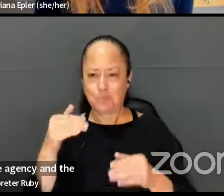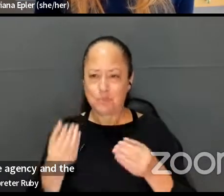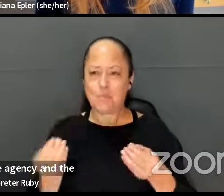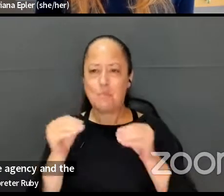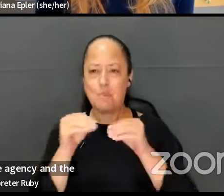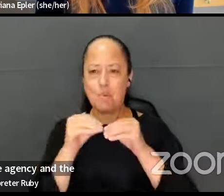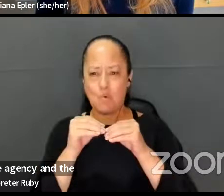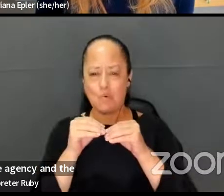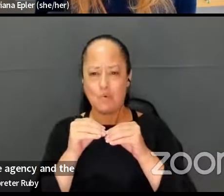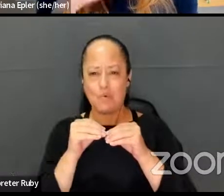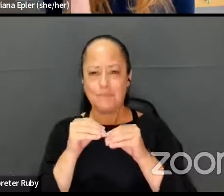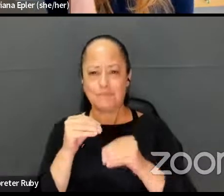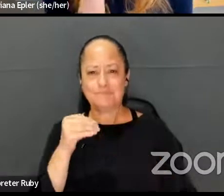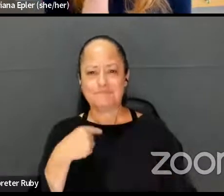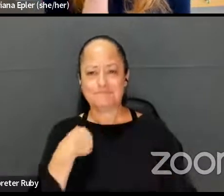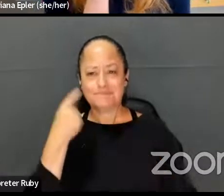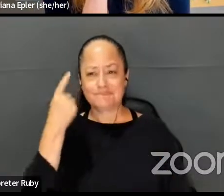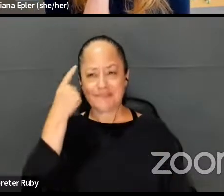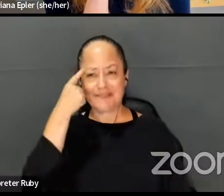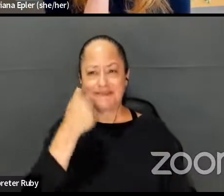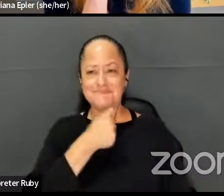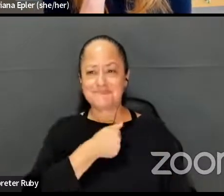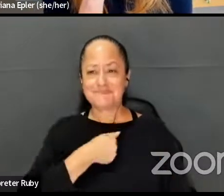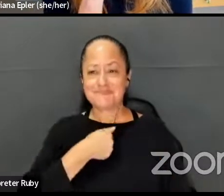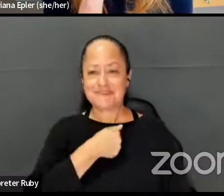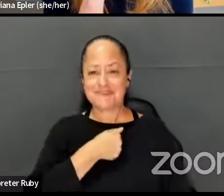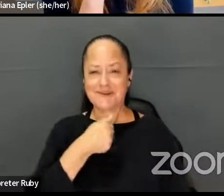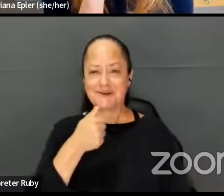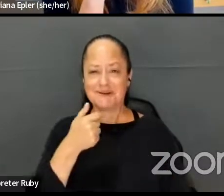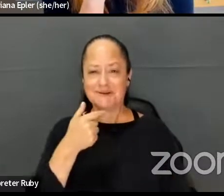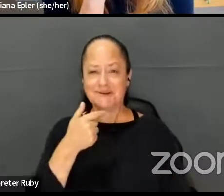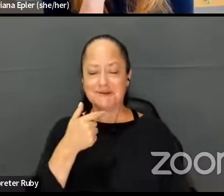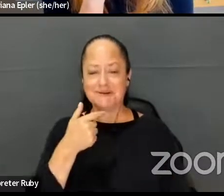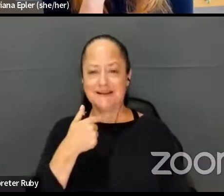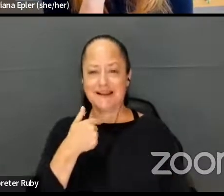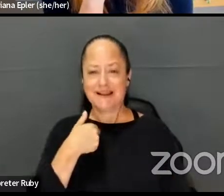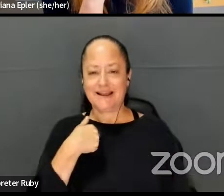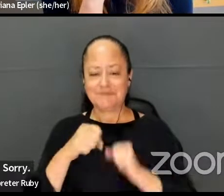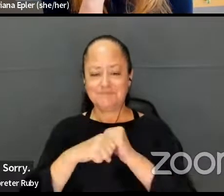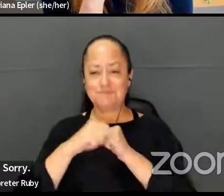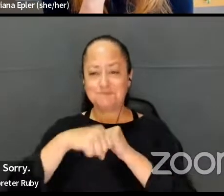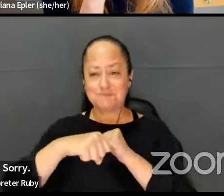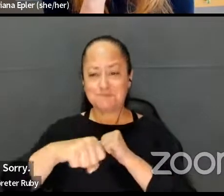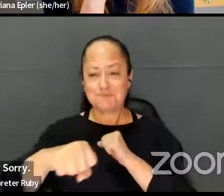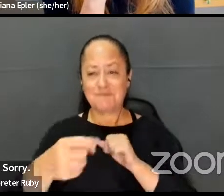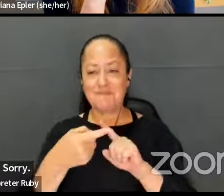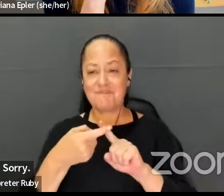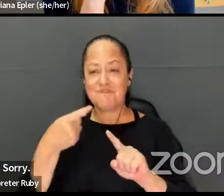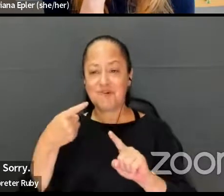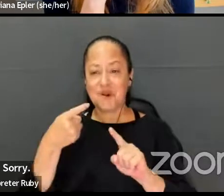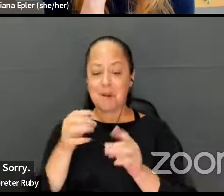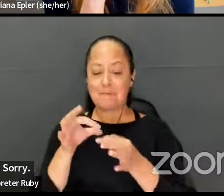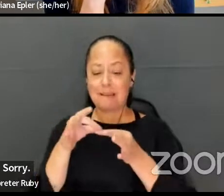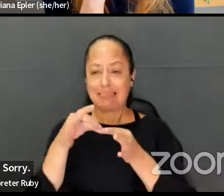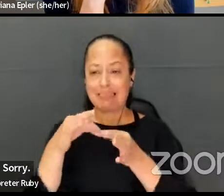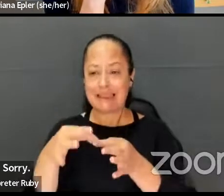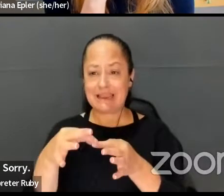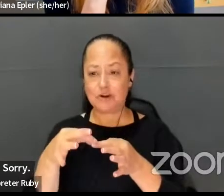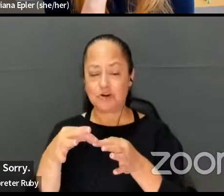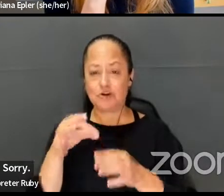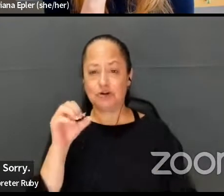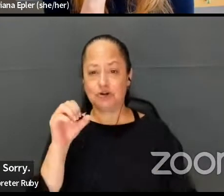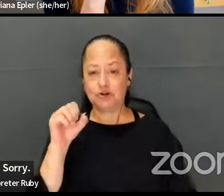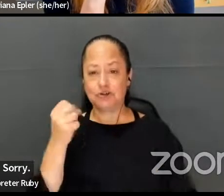think. So sorry, I went away from leadership, and sometimes for